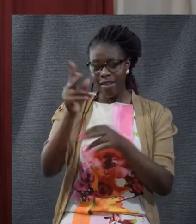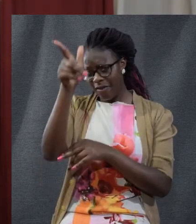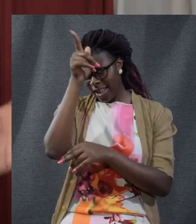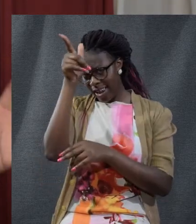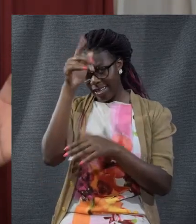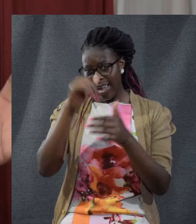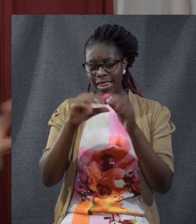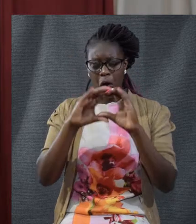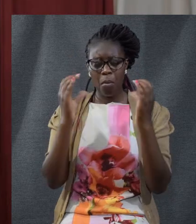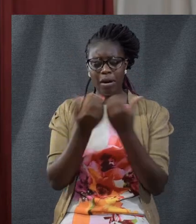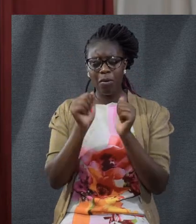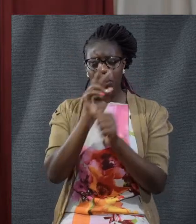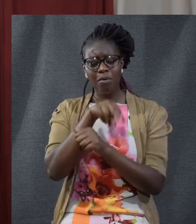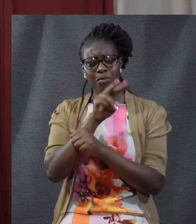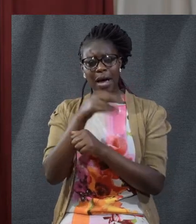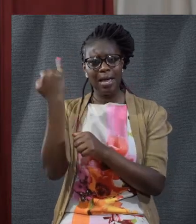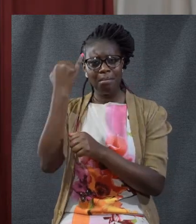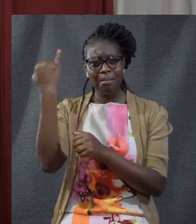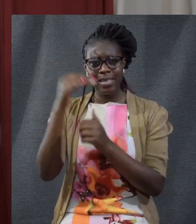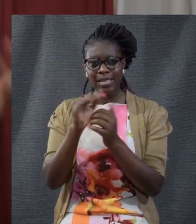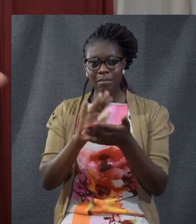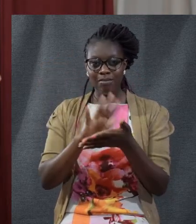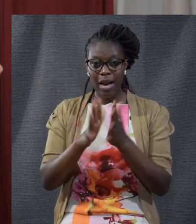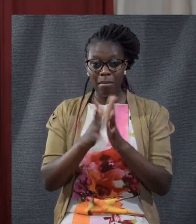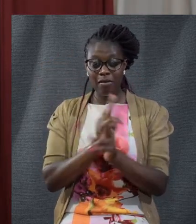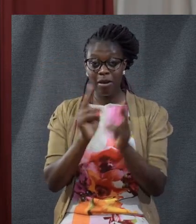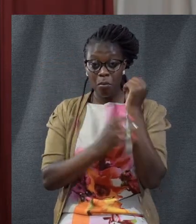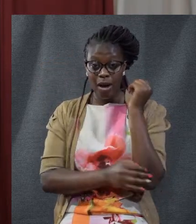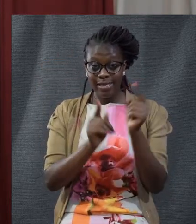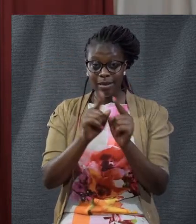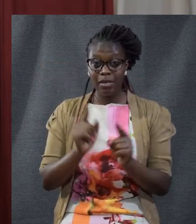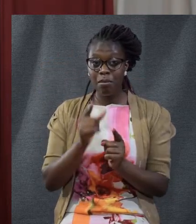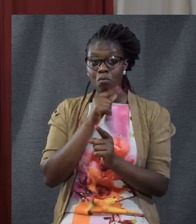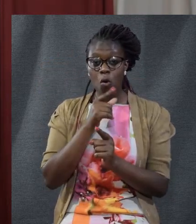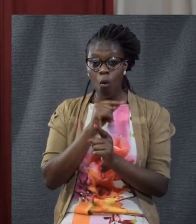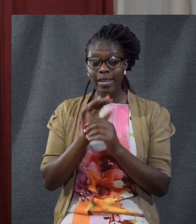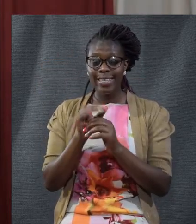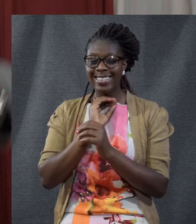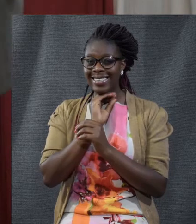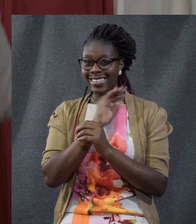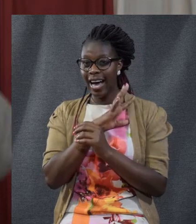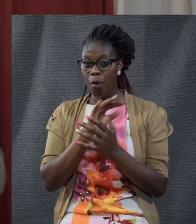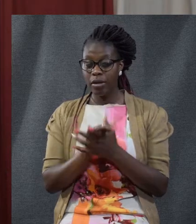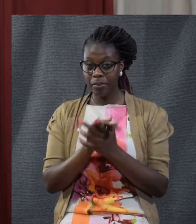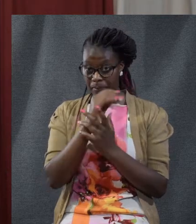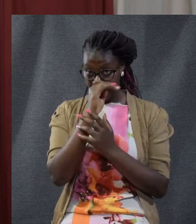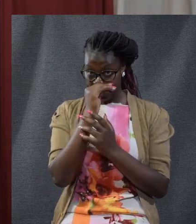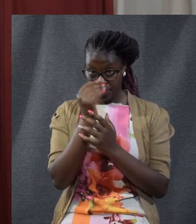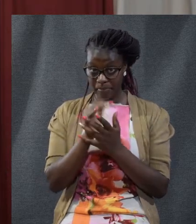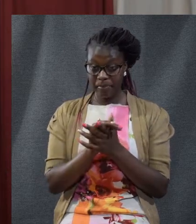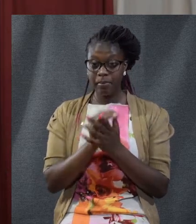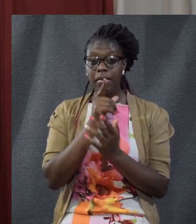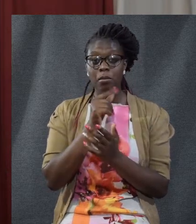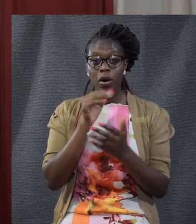in the community, would ridicule him. Imagine becoming so miserable until boys ridicule you, shout at you. Boys